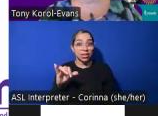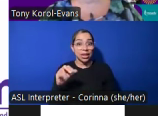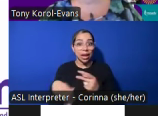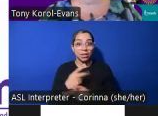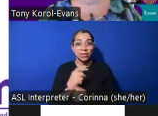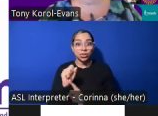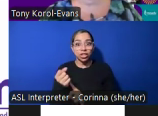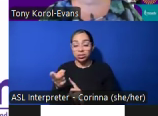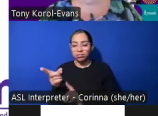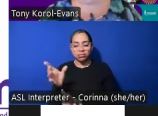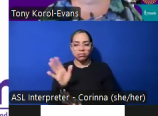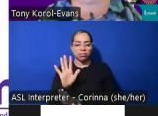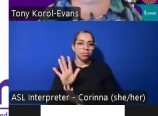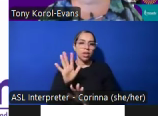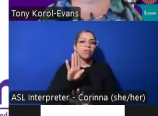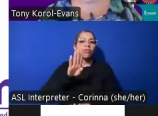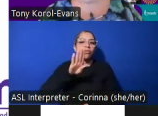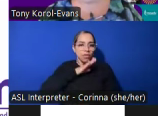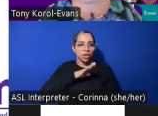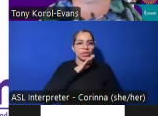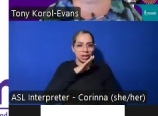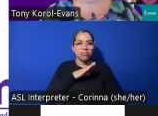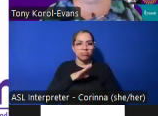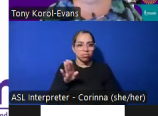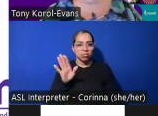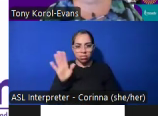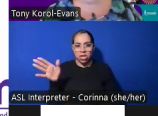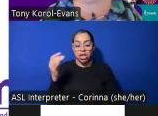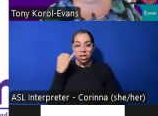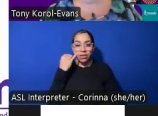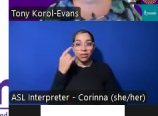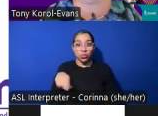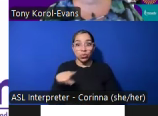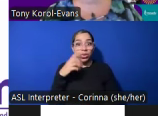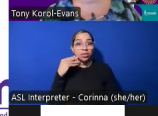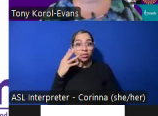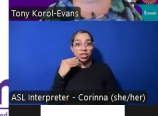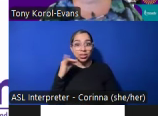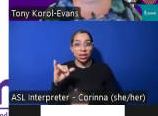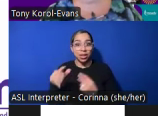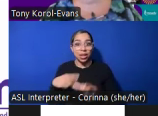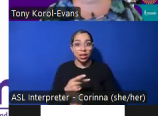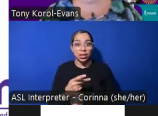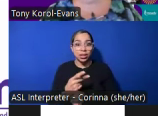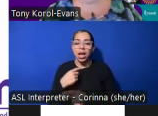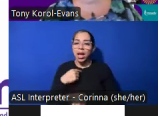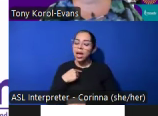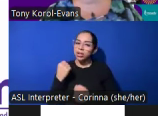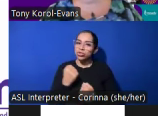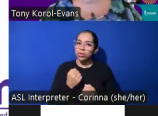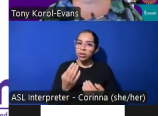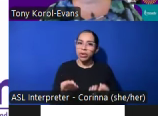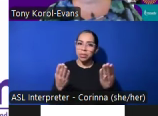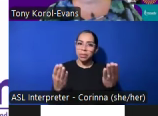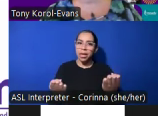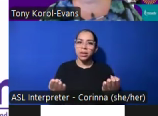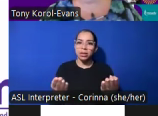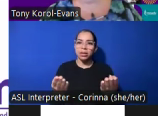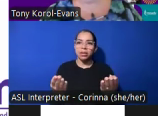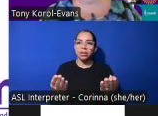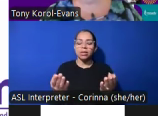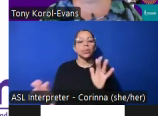that is so frustrating. I would highly recommend that you get in touch with